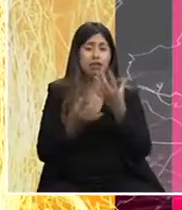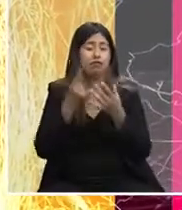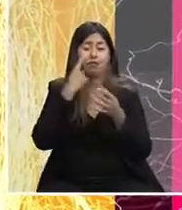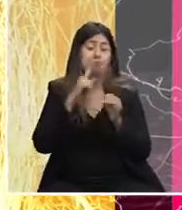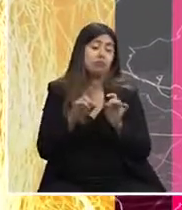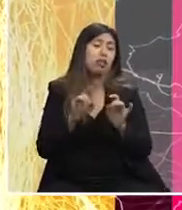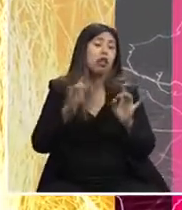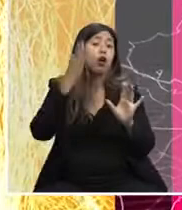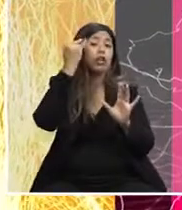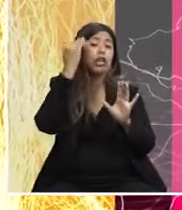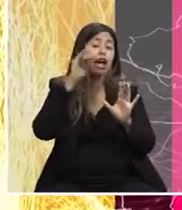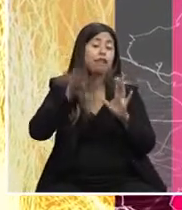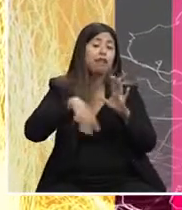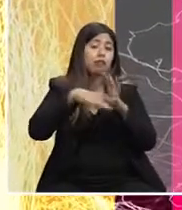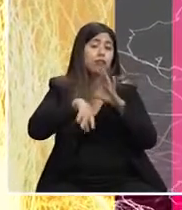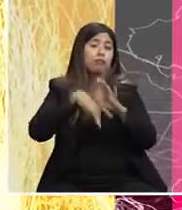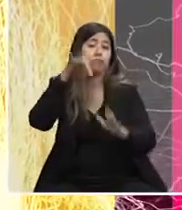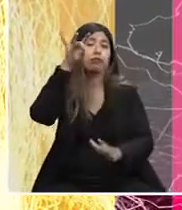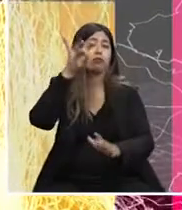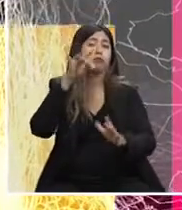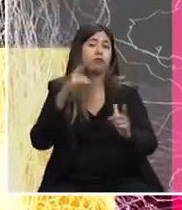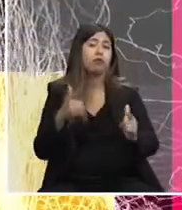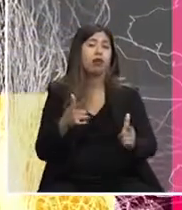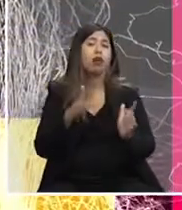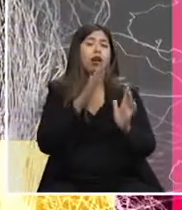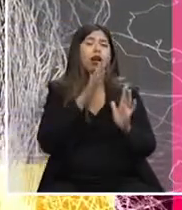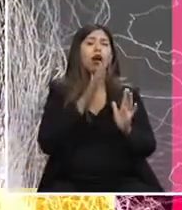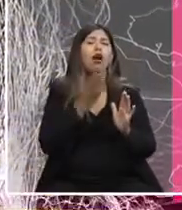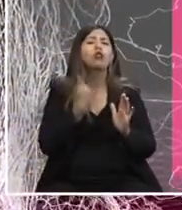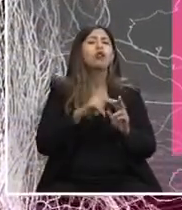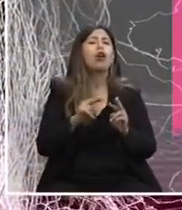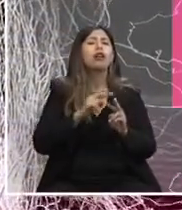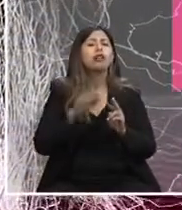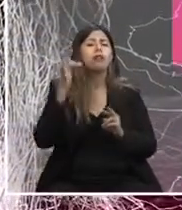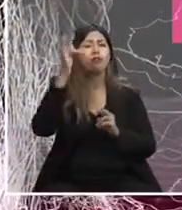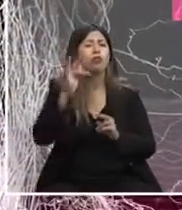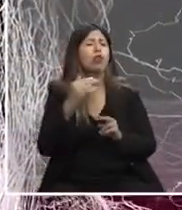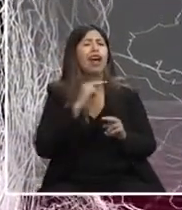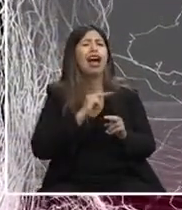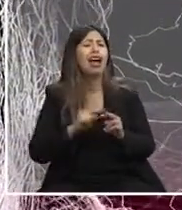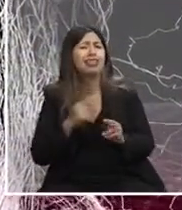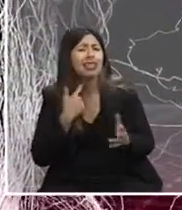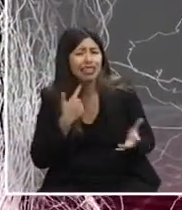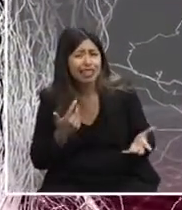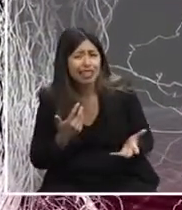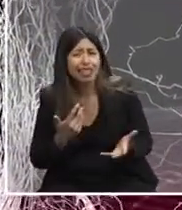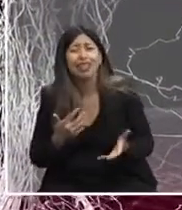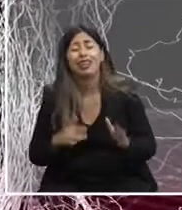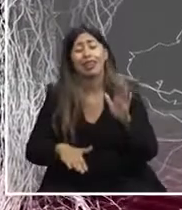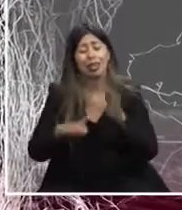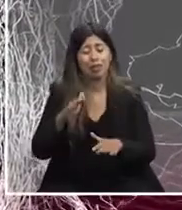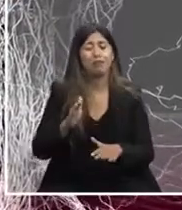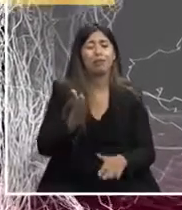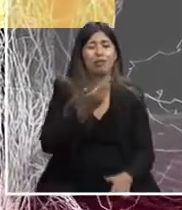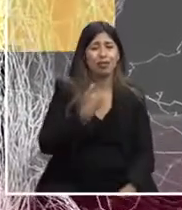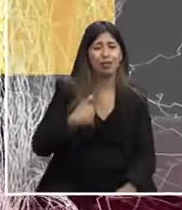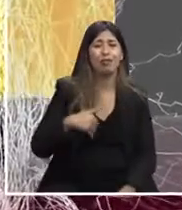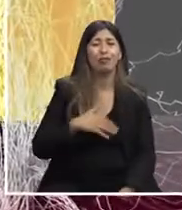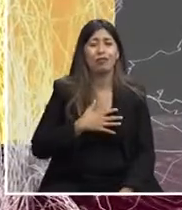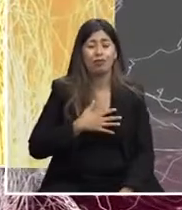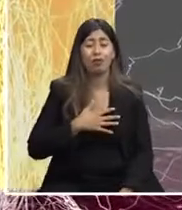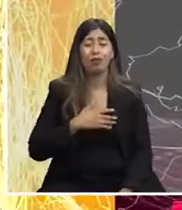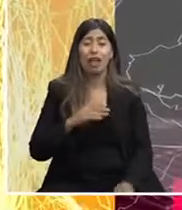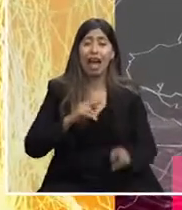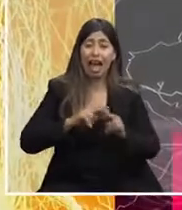What we do with our future is up to us. Our choices will determine whether we live or die, fulfill our